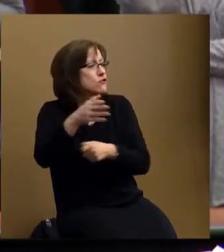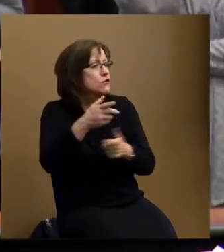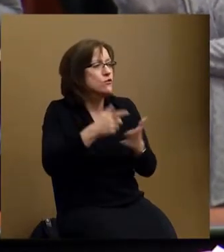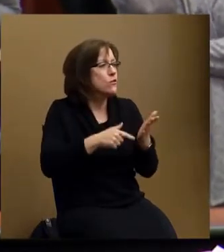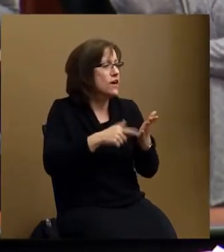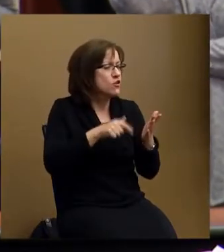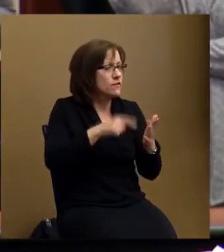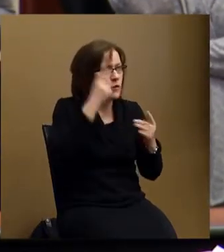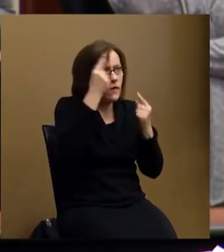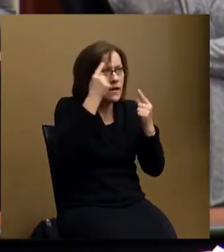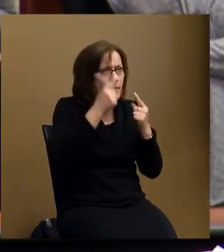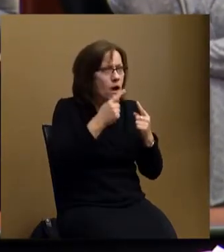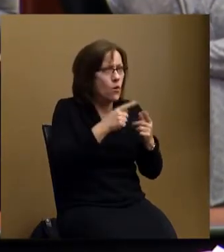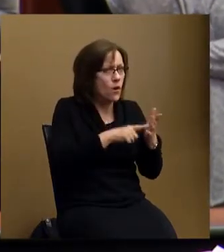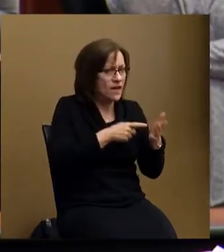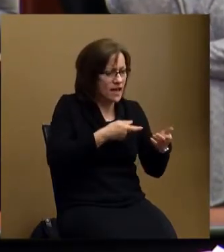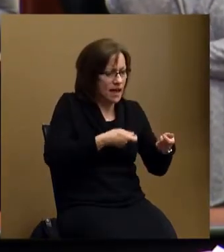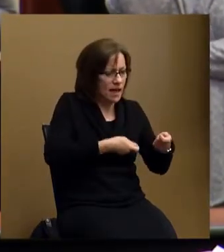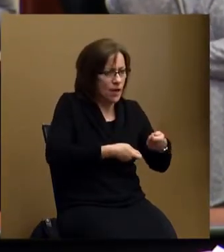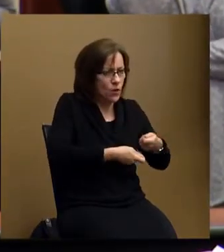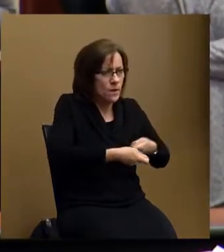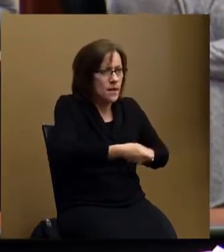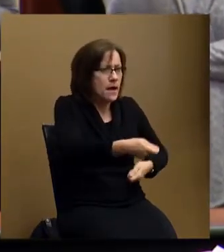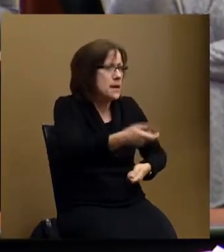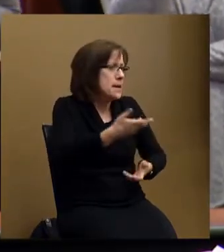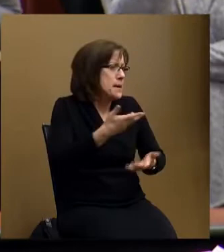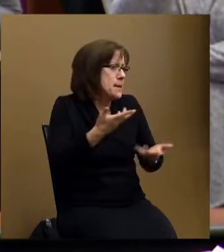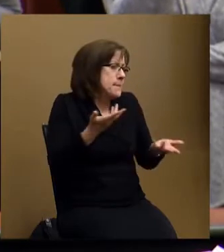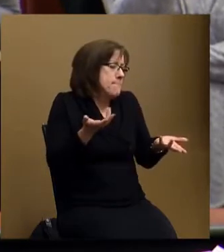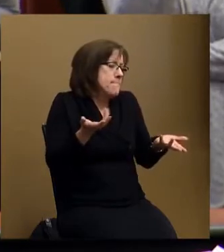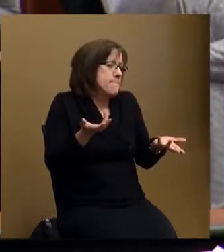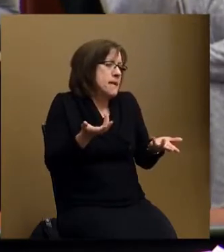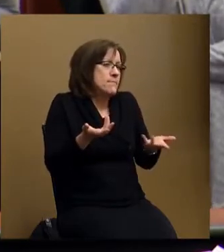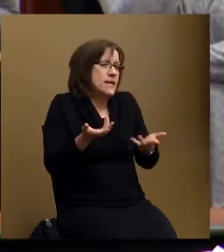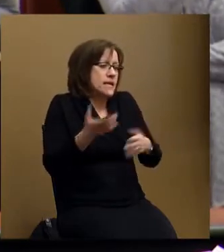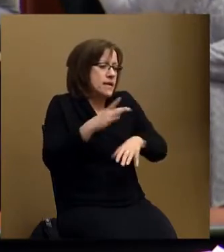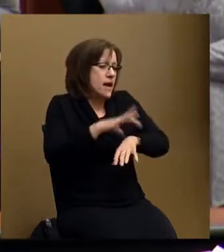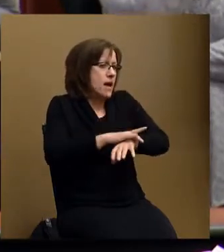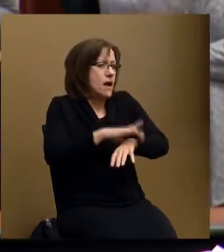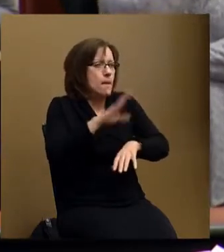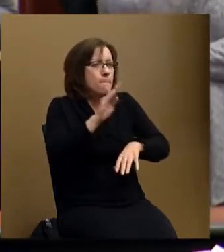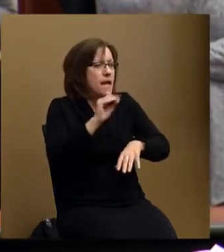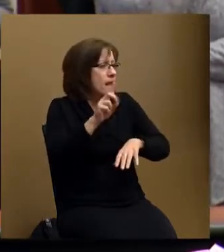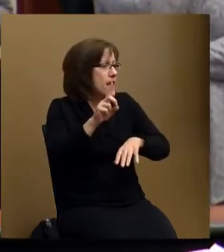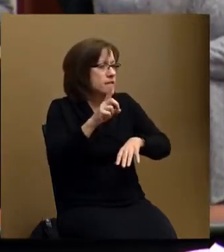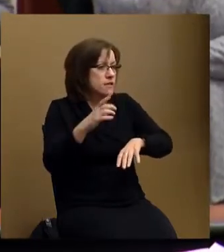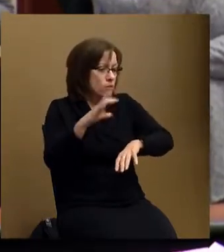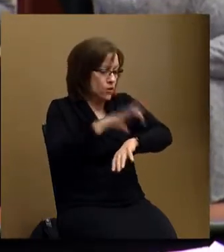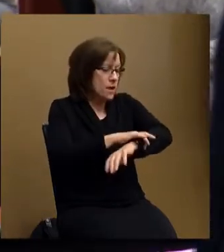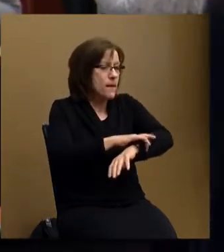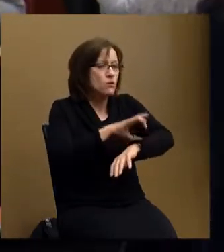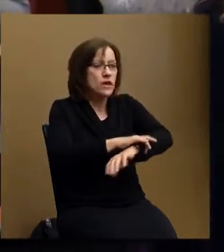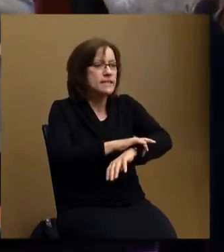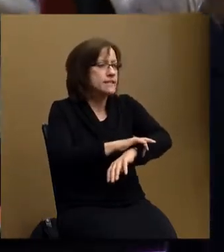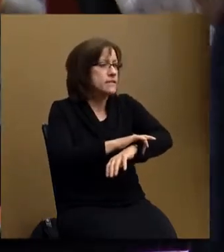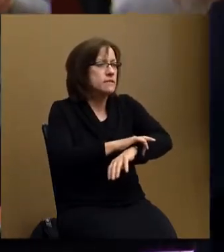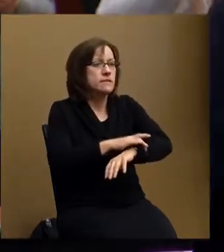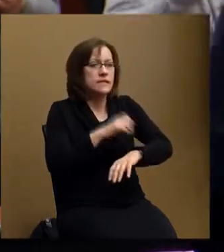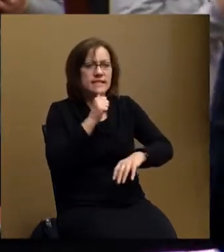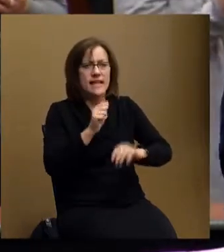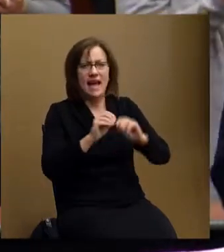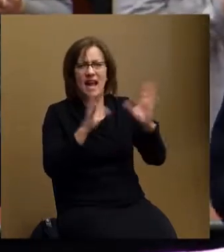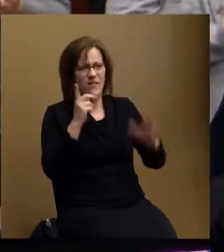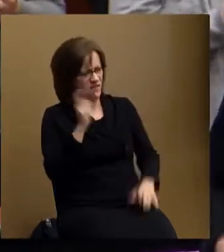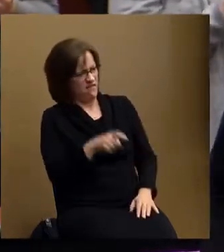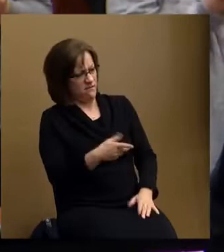so is it some sort of a band that I can put on my wrist that maybe won't stand out? I mean, we were just talking about the